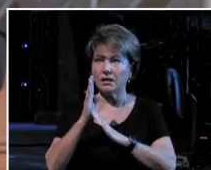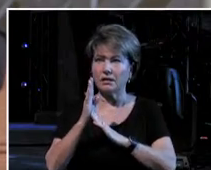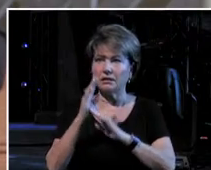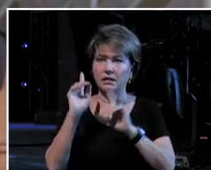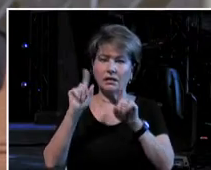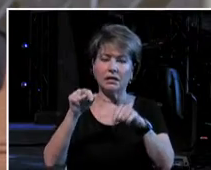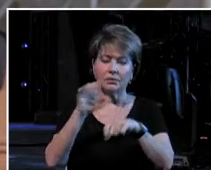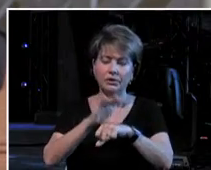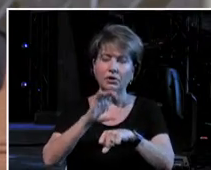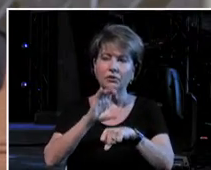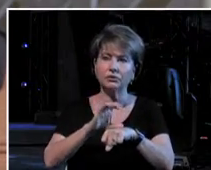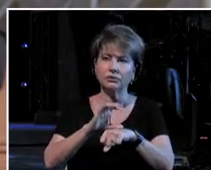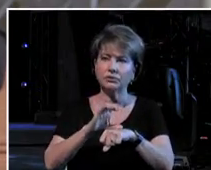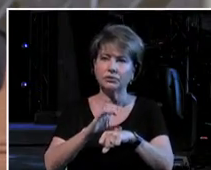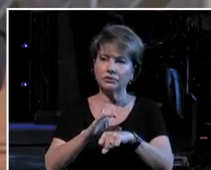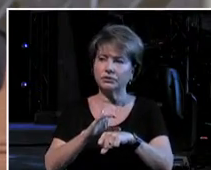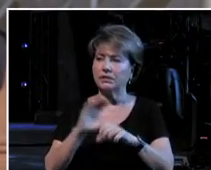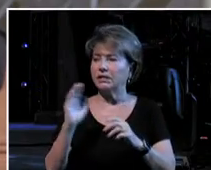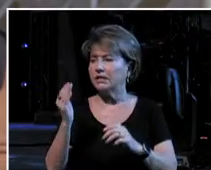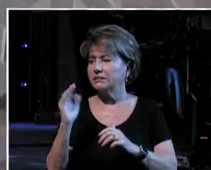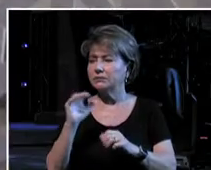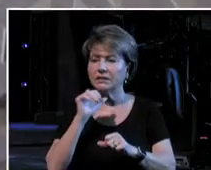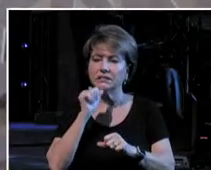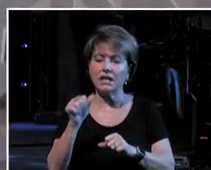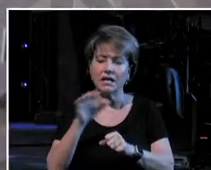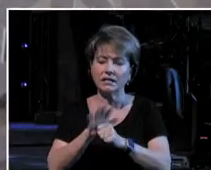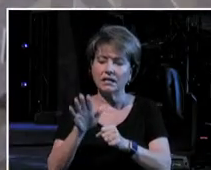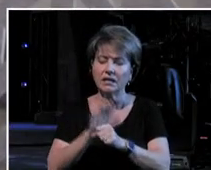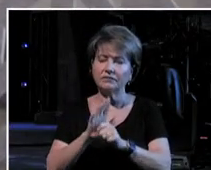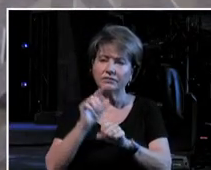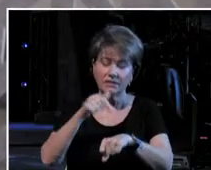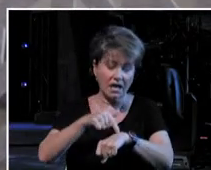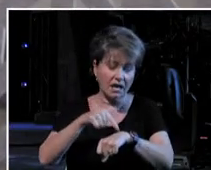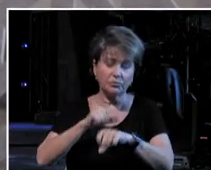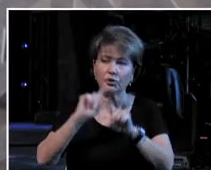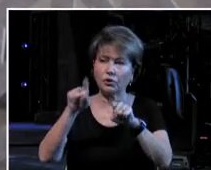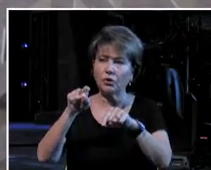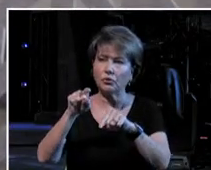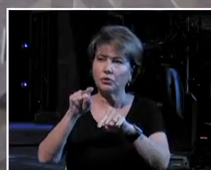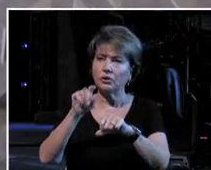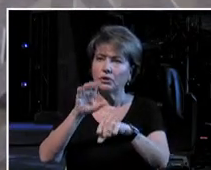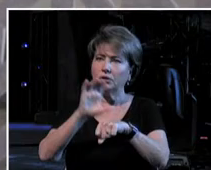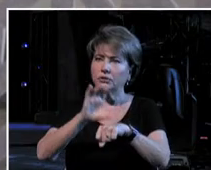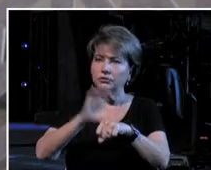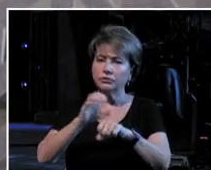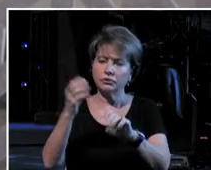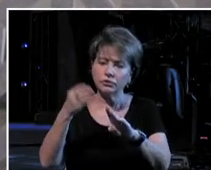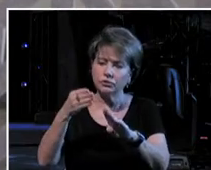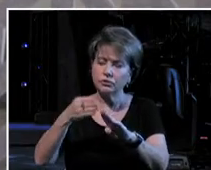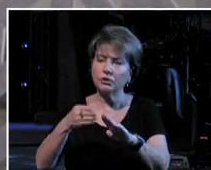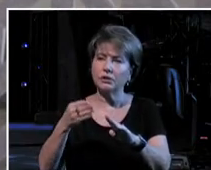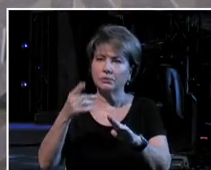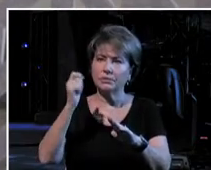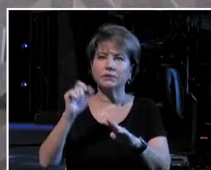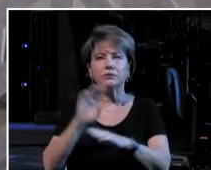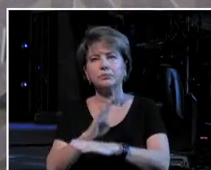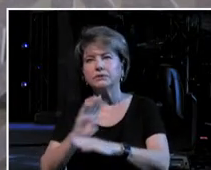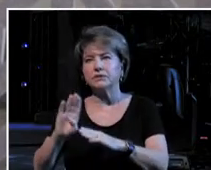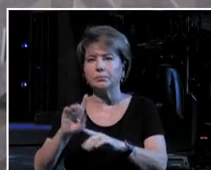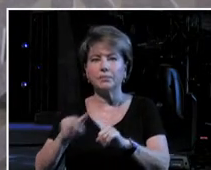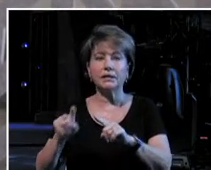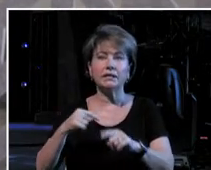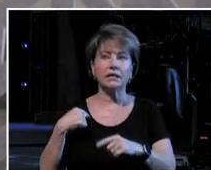seemed that there was always not enough time. But over the past few years, especially since coming to the United